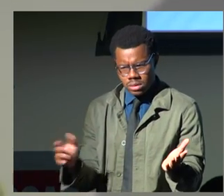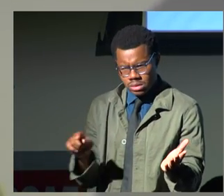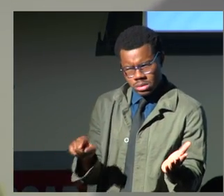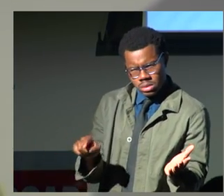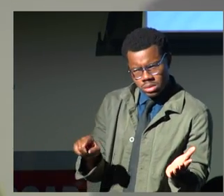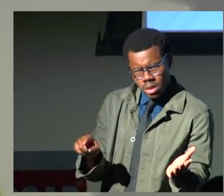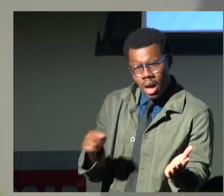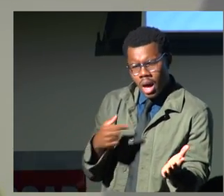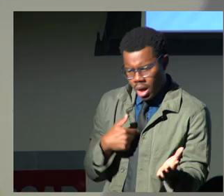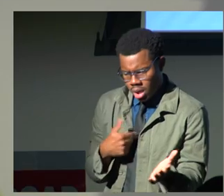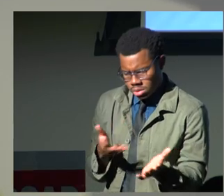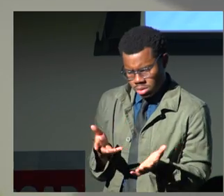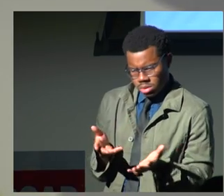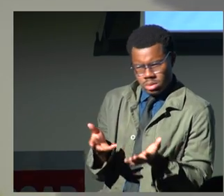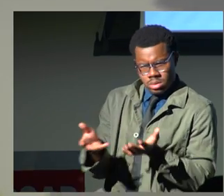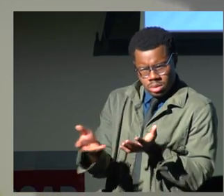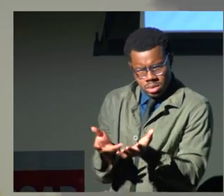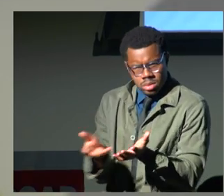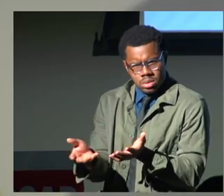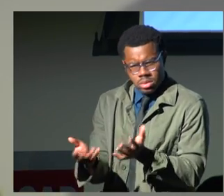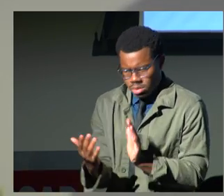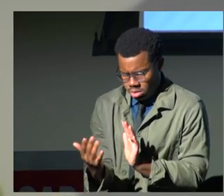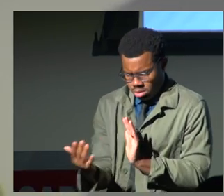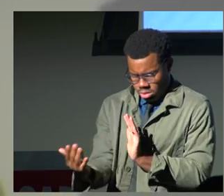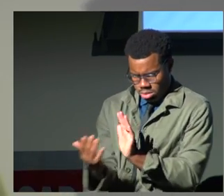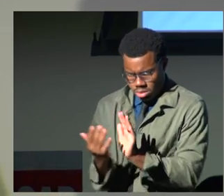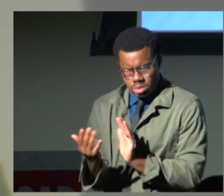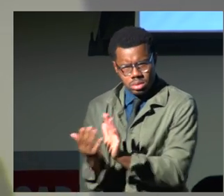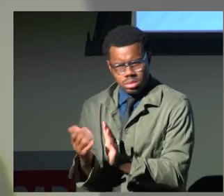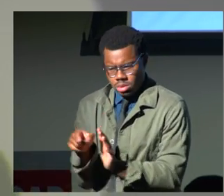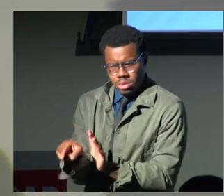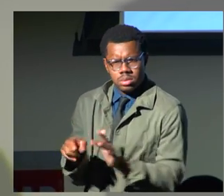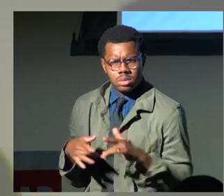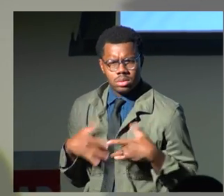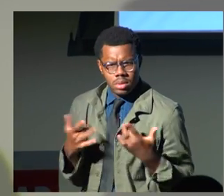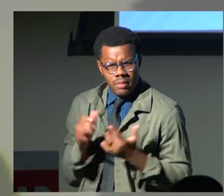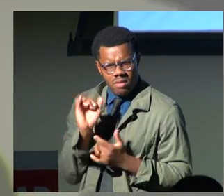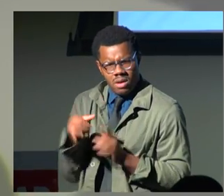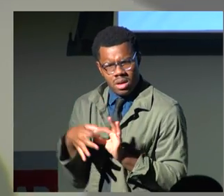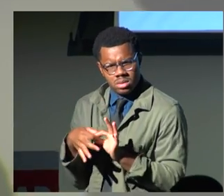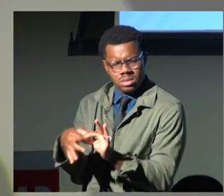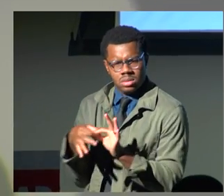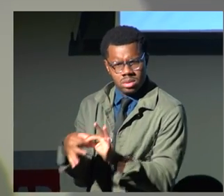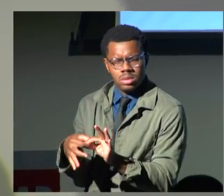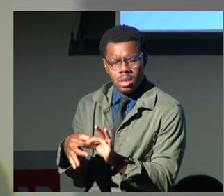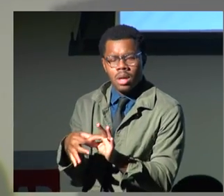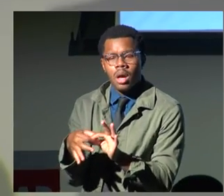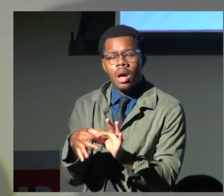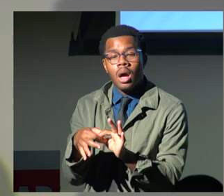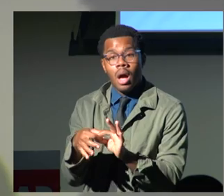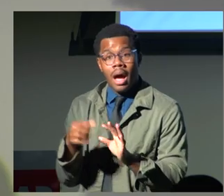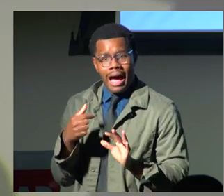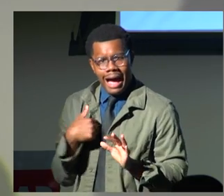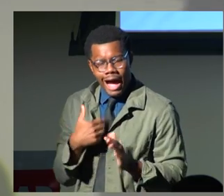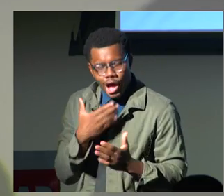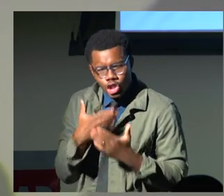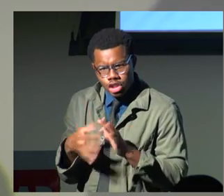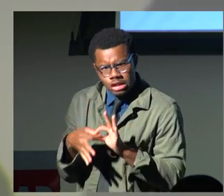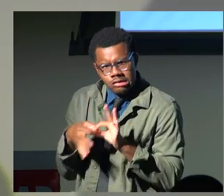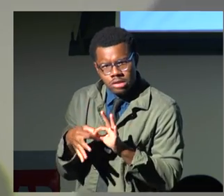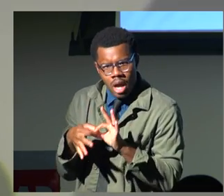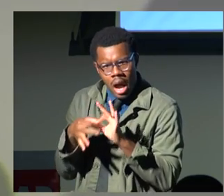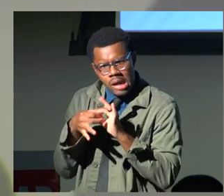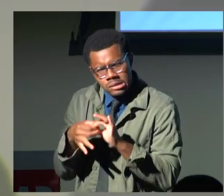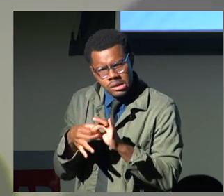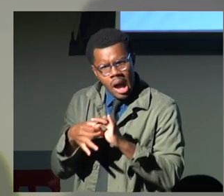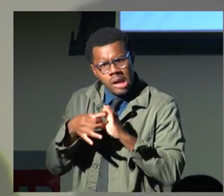how, and the more I collaborate with my materials, the more exploration that's being done. And you go deeper